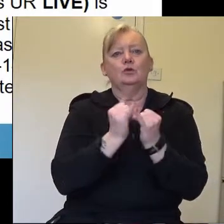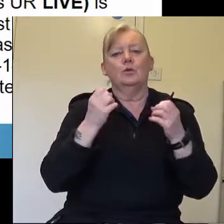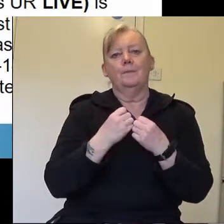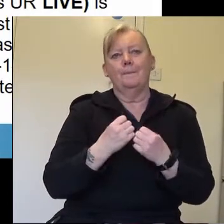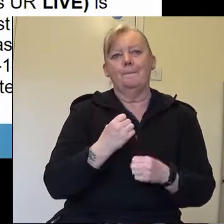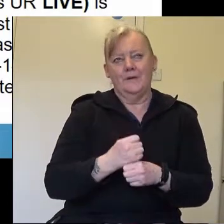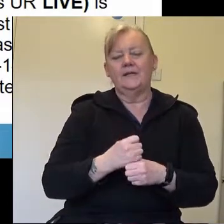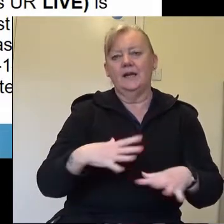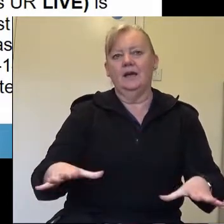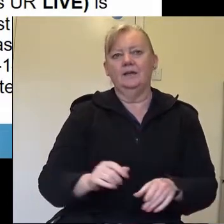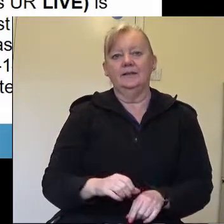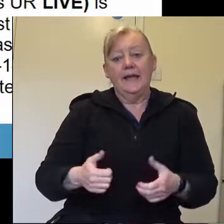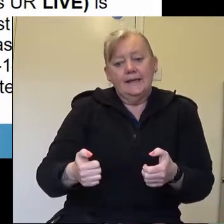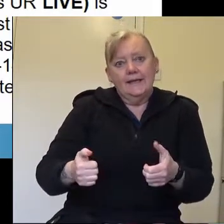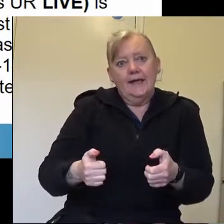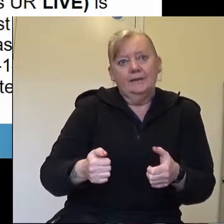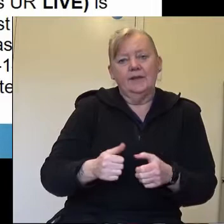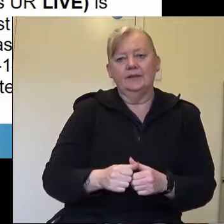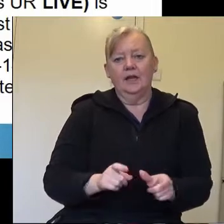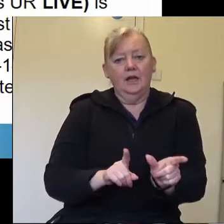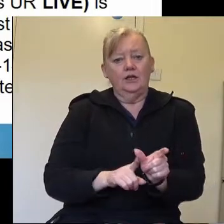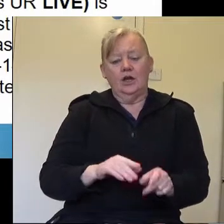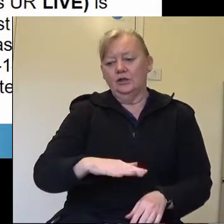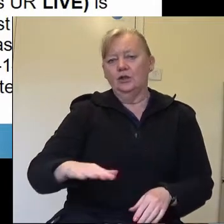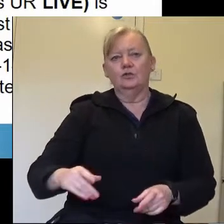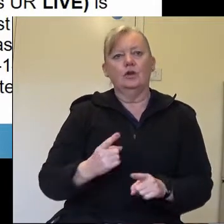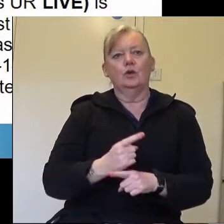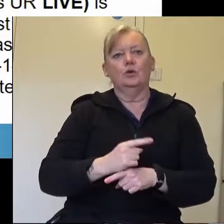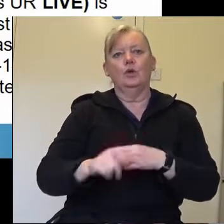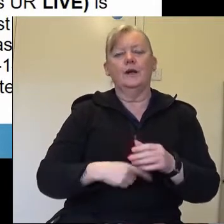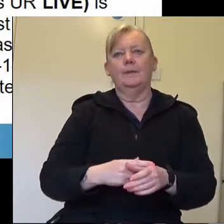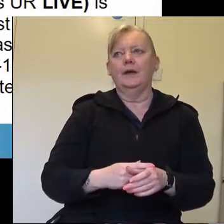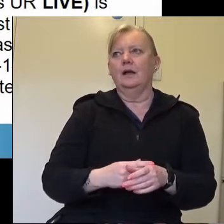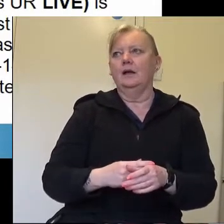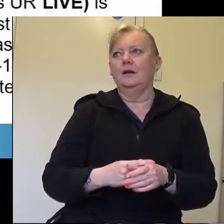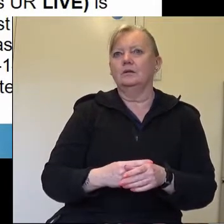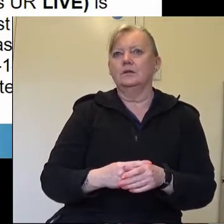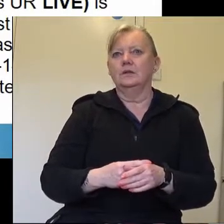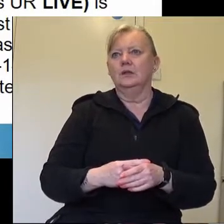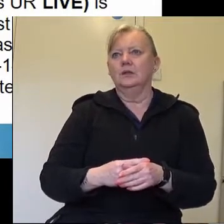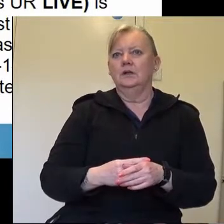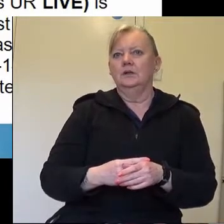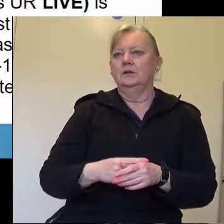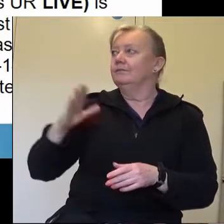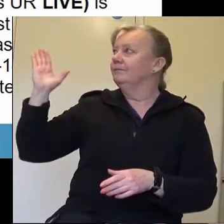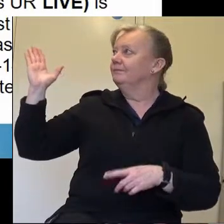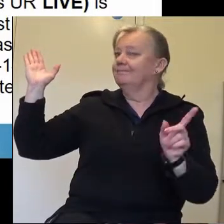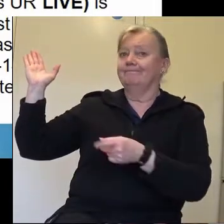and gaming that young people and children are talking to me about when I go to schools